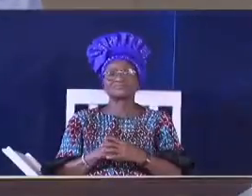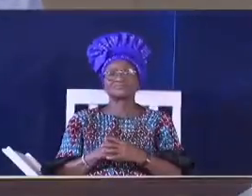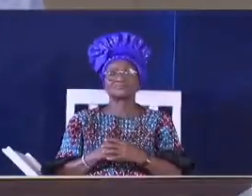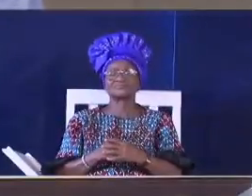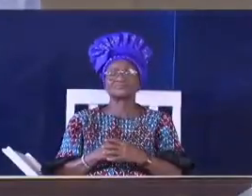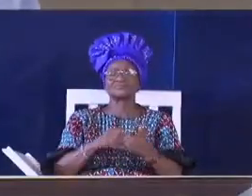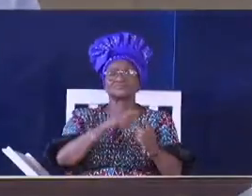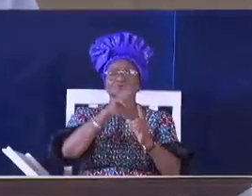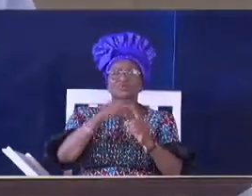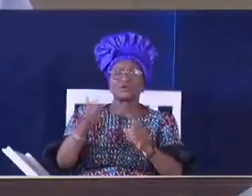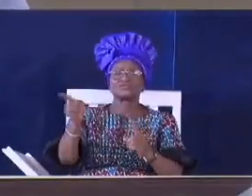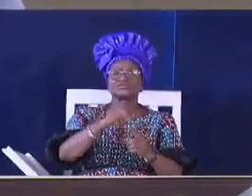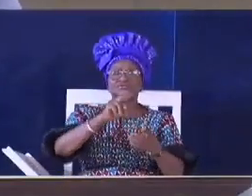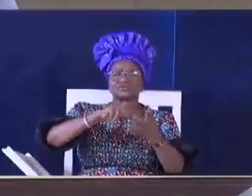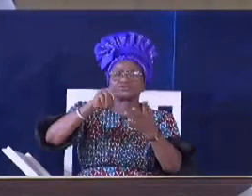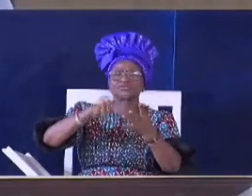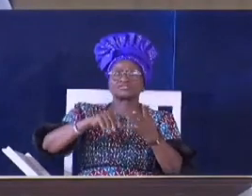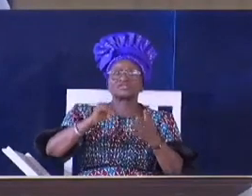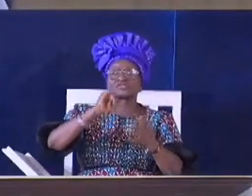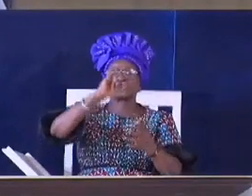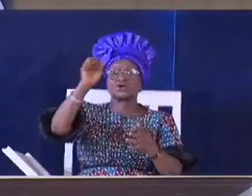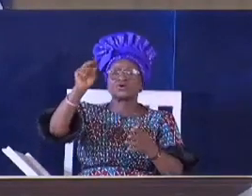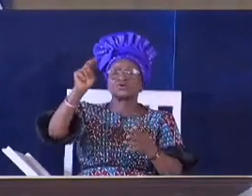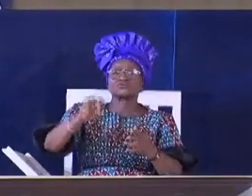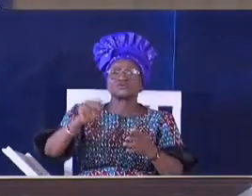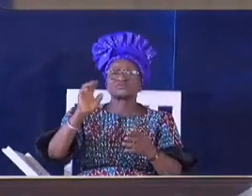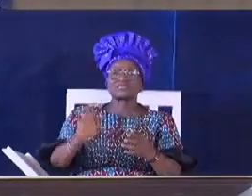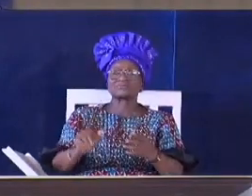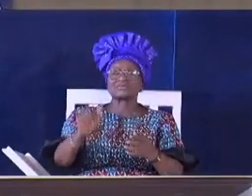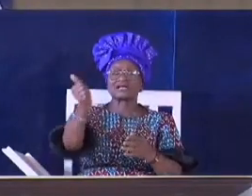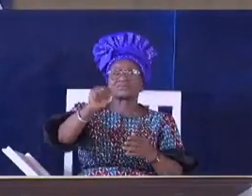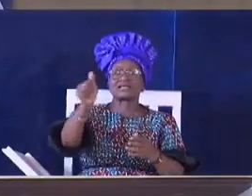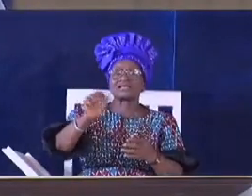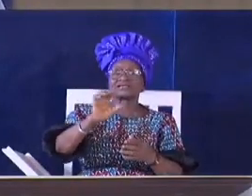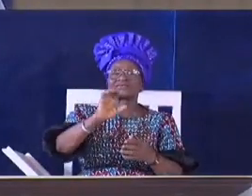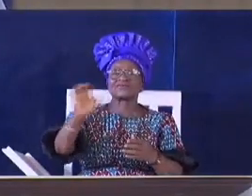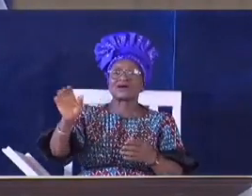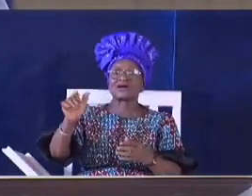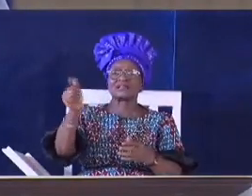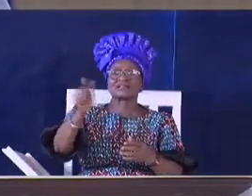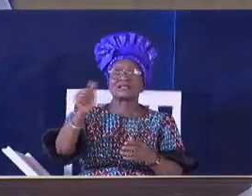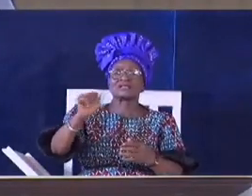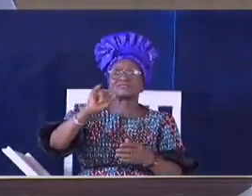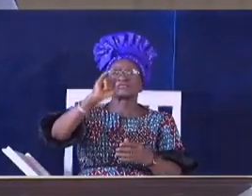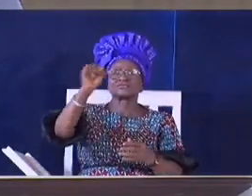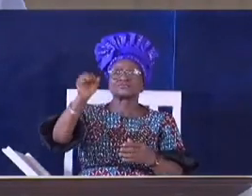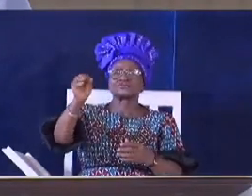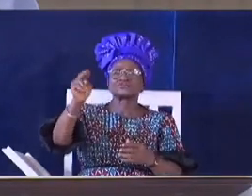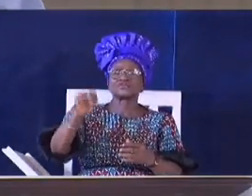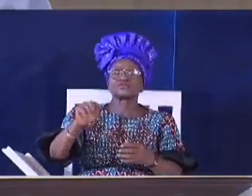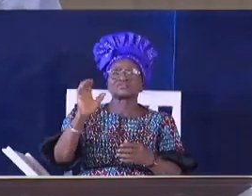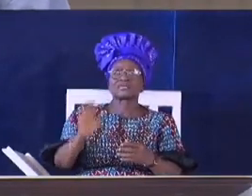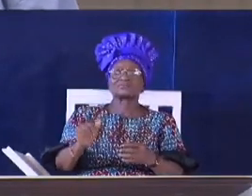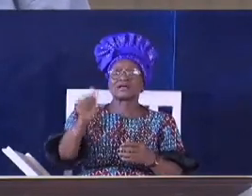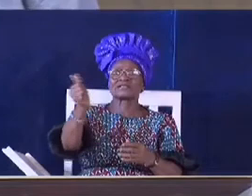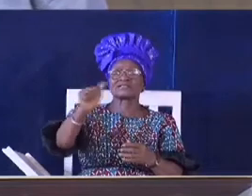Now, when you read John chapter 10, verse 10, John chapter 10, verse 10,